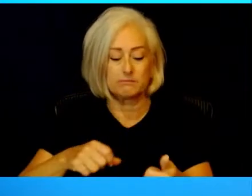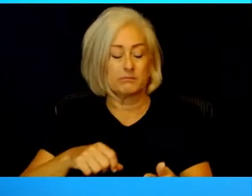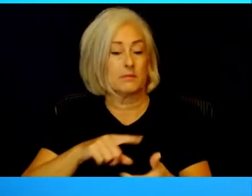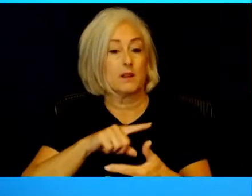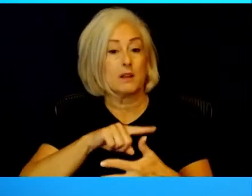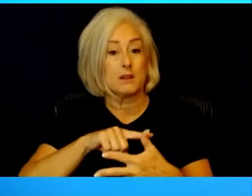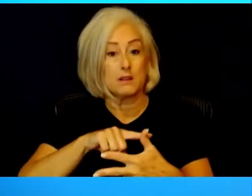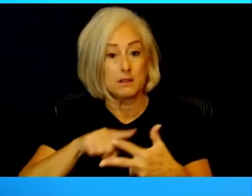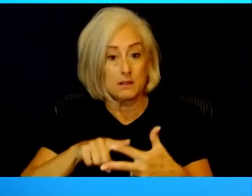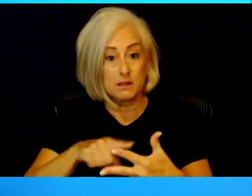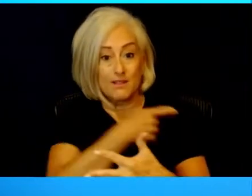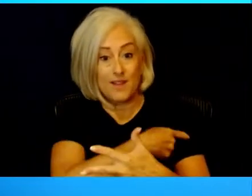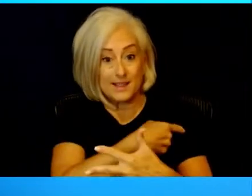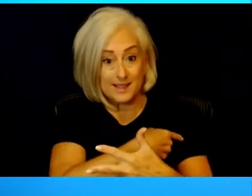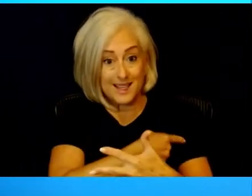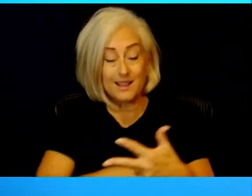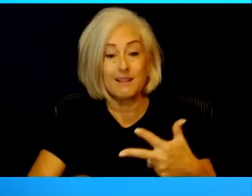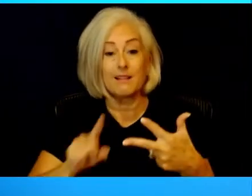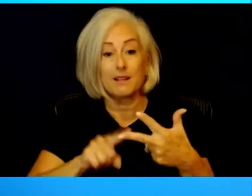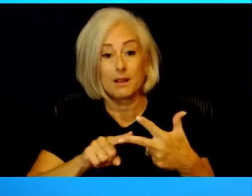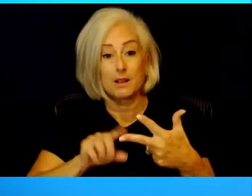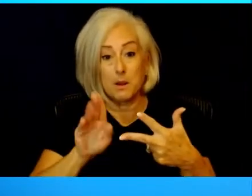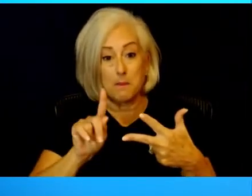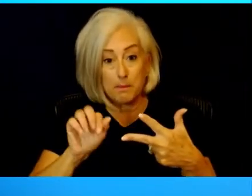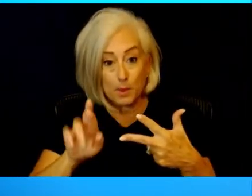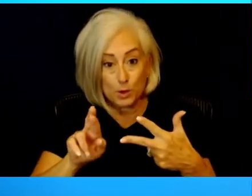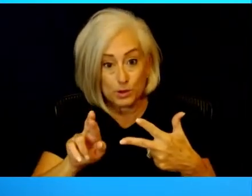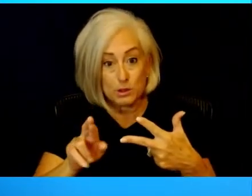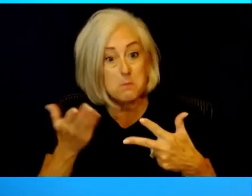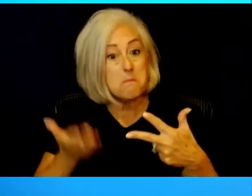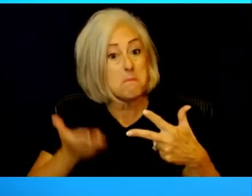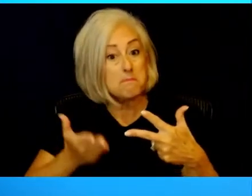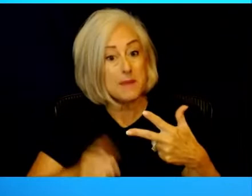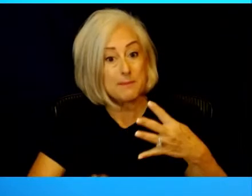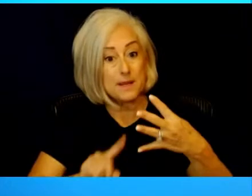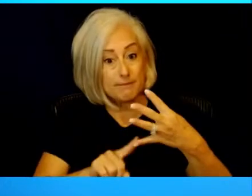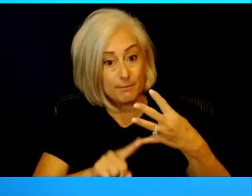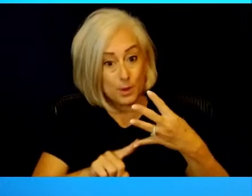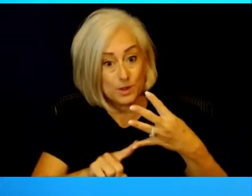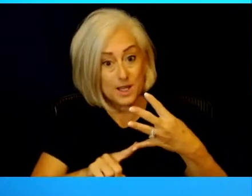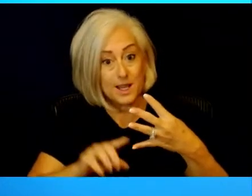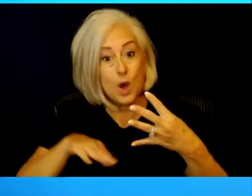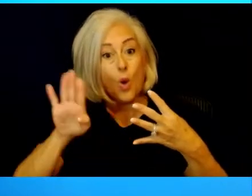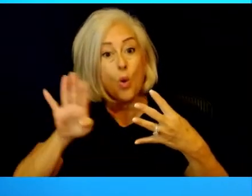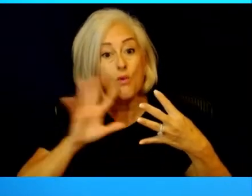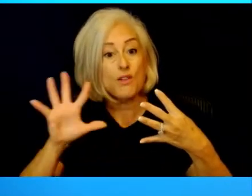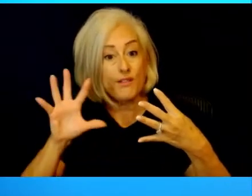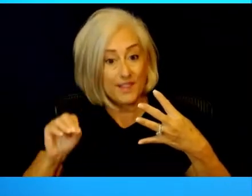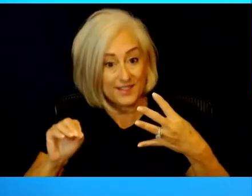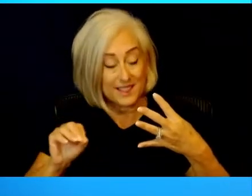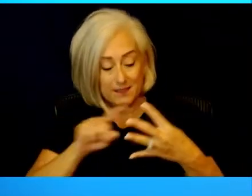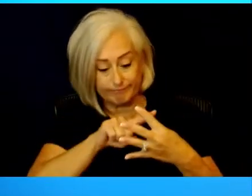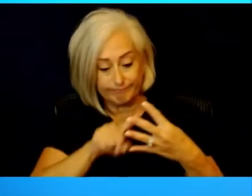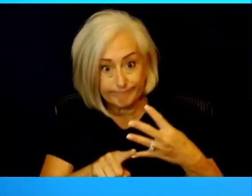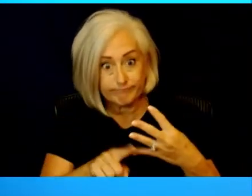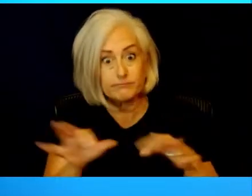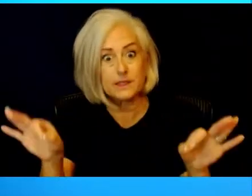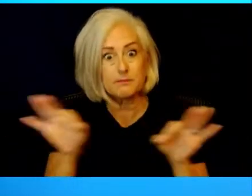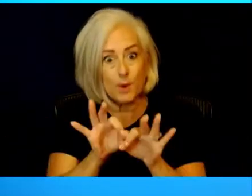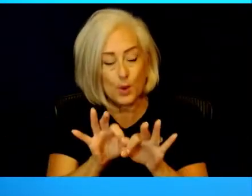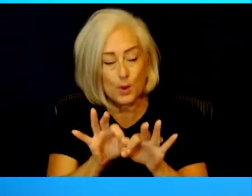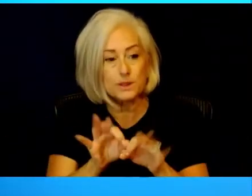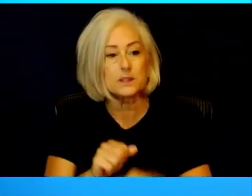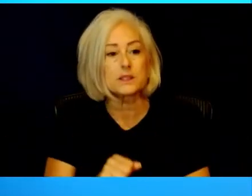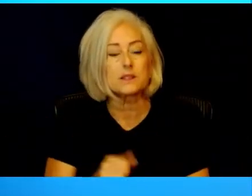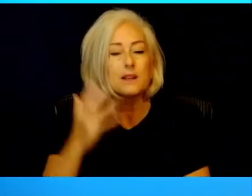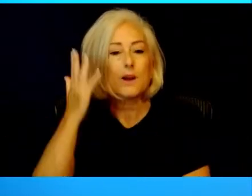second booster if you fall into that category, and that is those people who are over 50. We know that that is like a